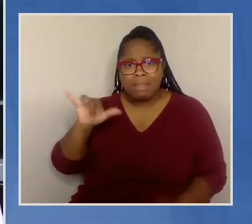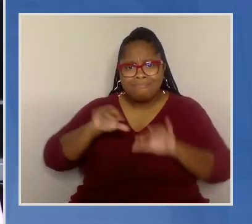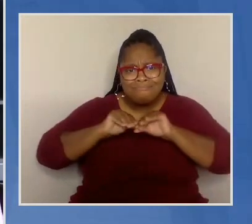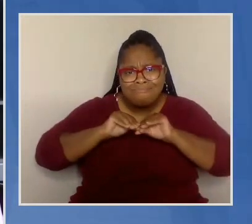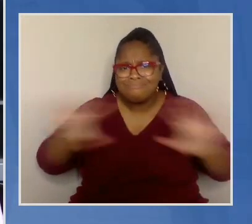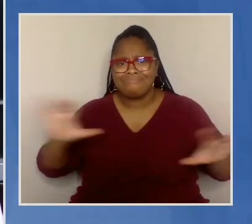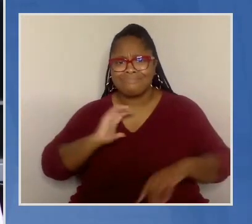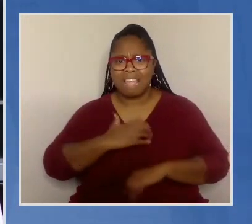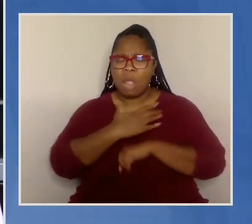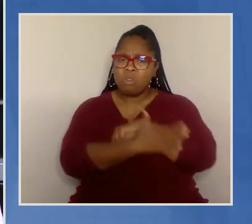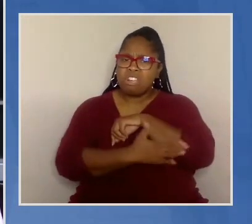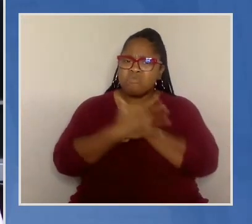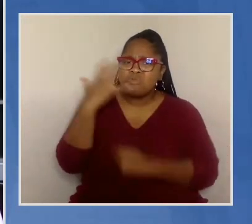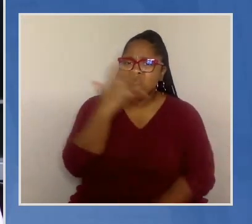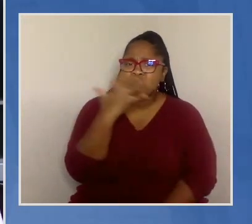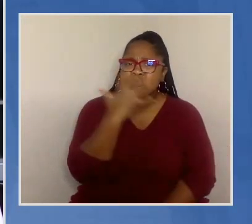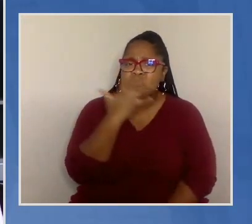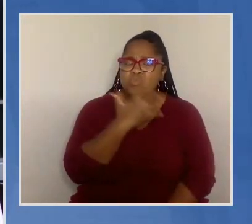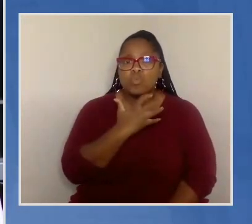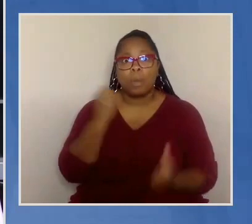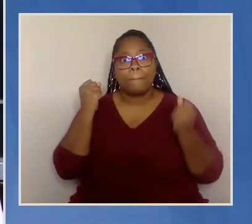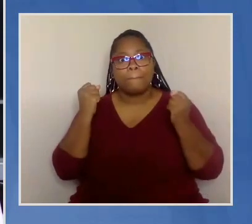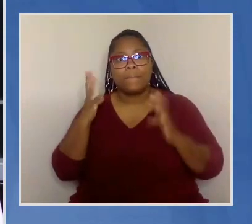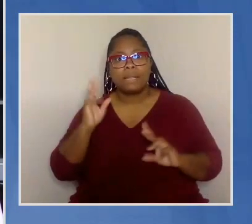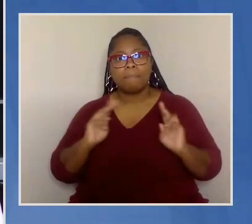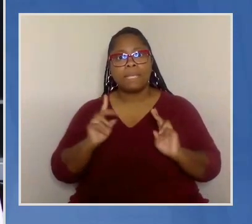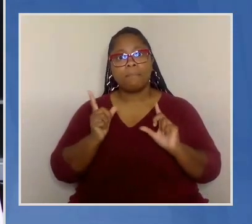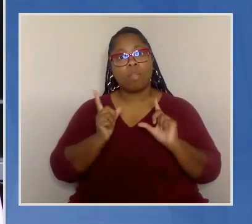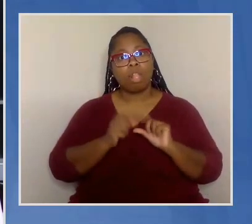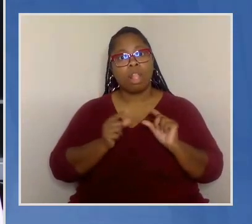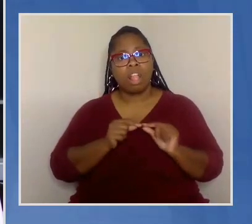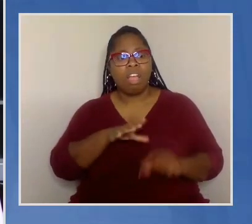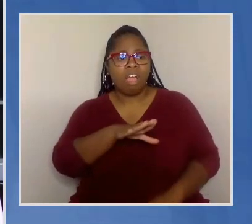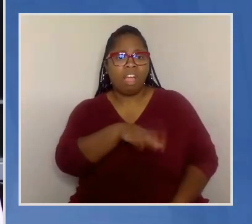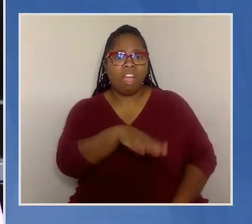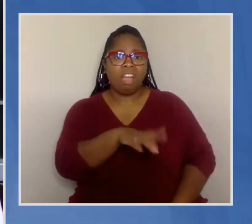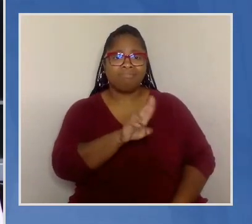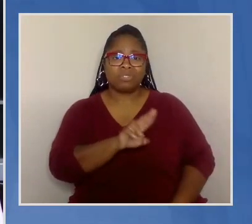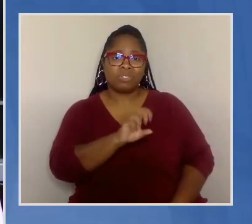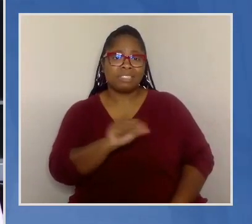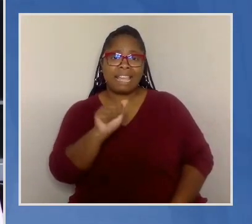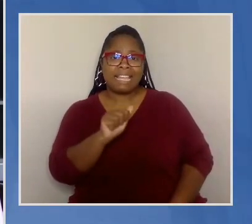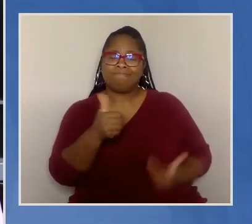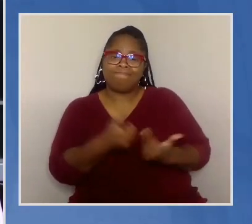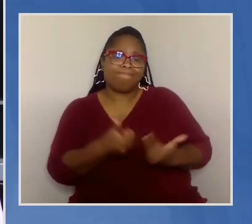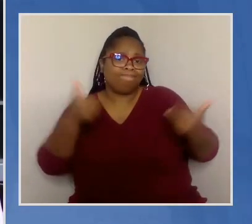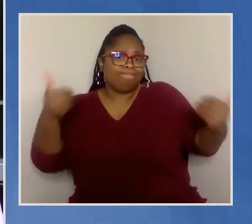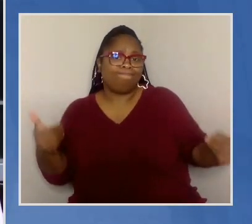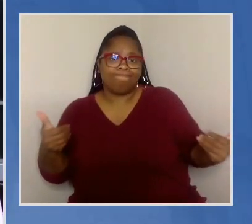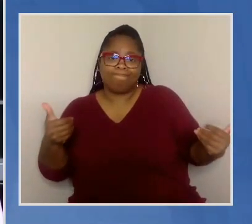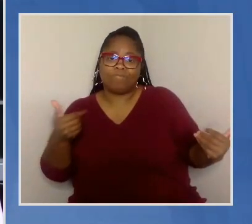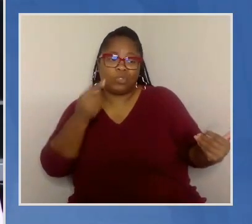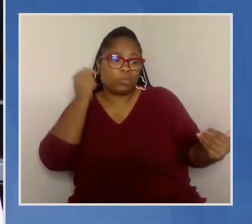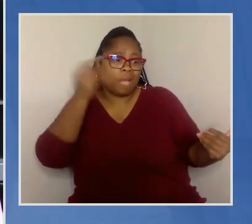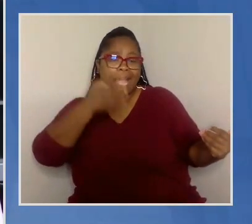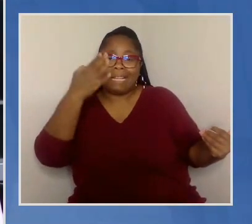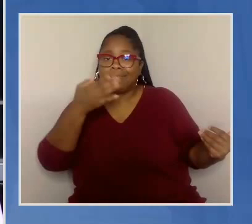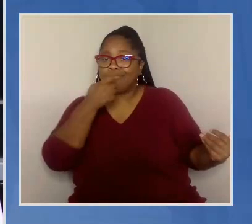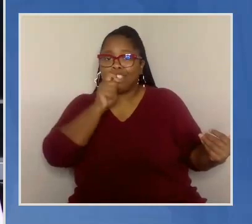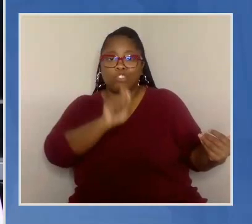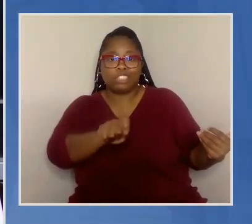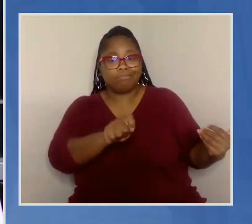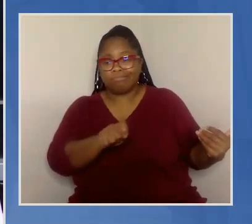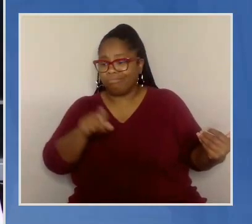our country? And there are so many who want to tell us that our nation is hopelessly divided, that